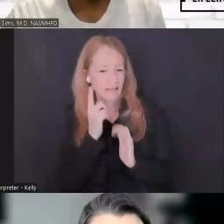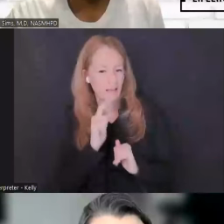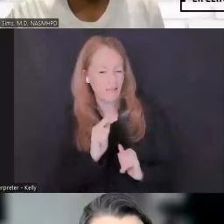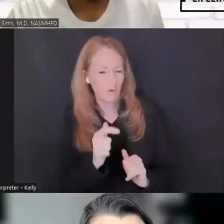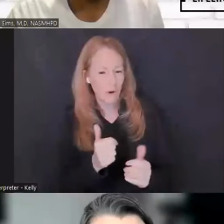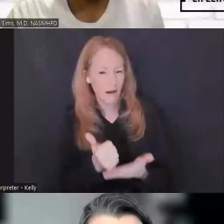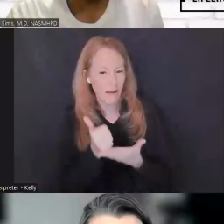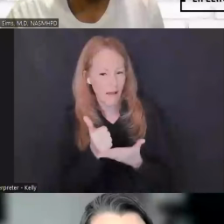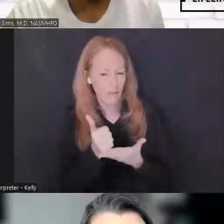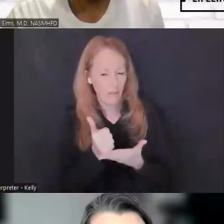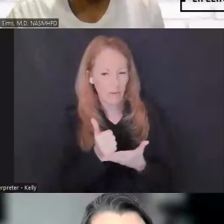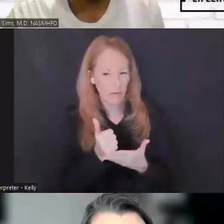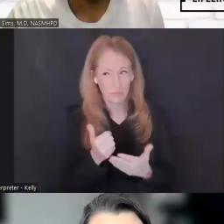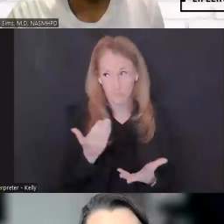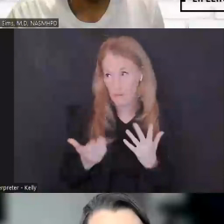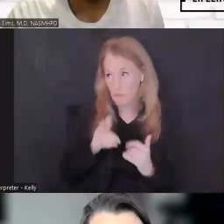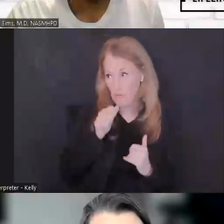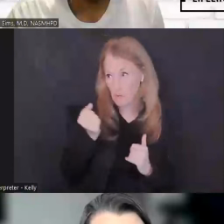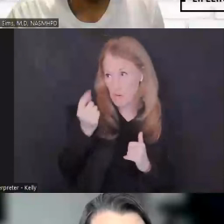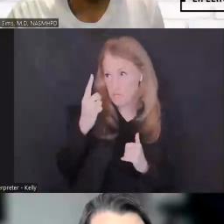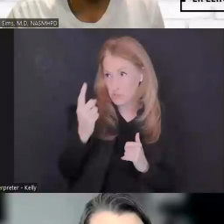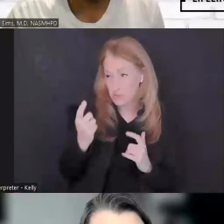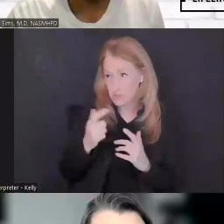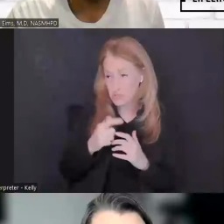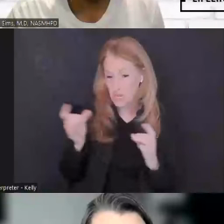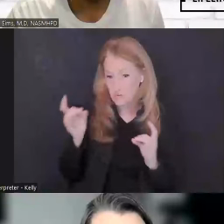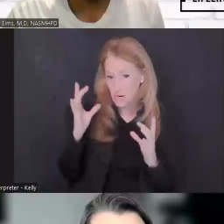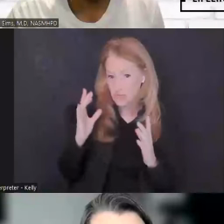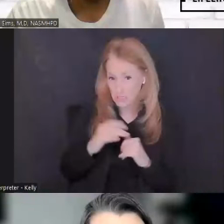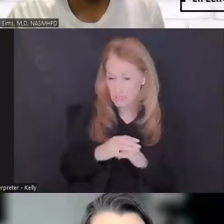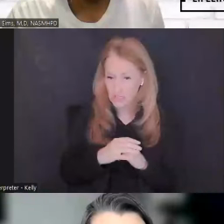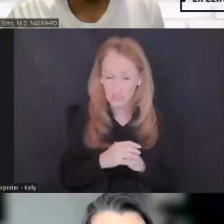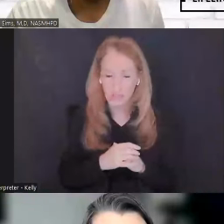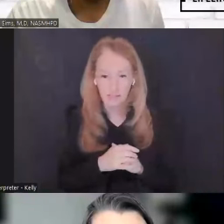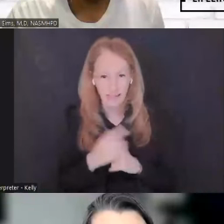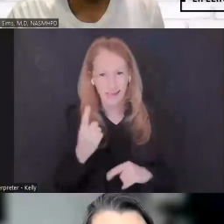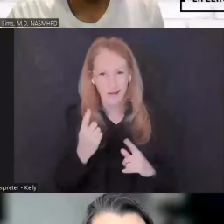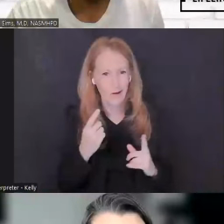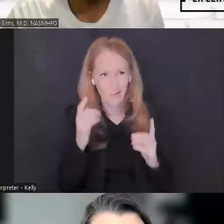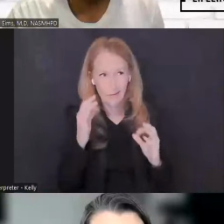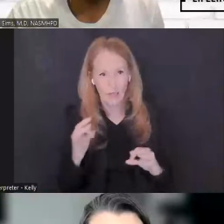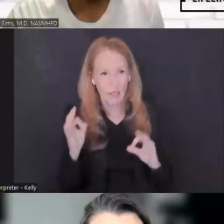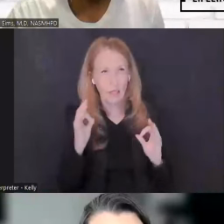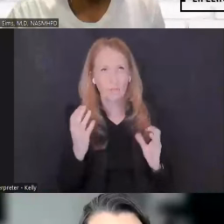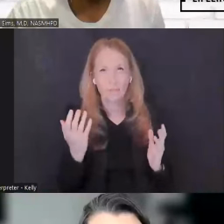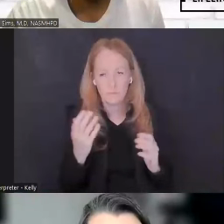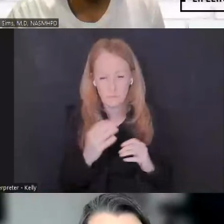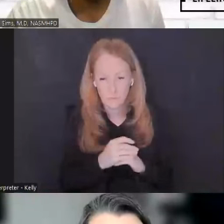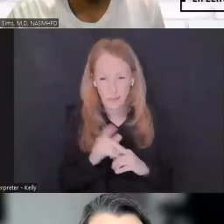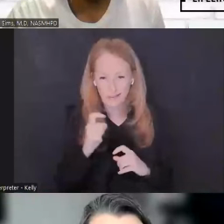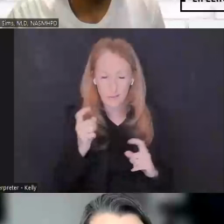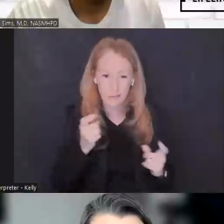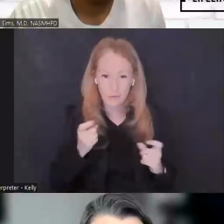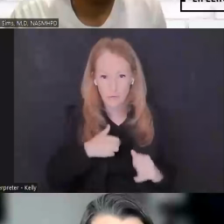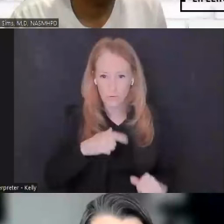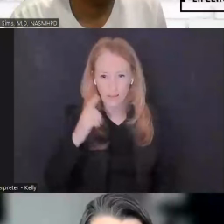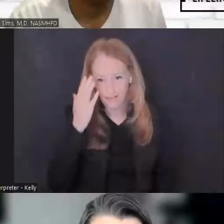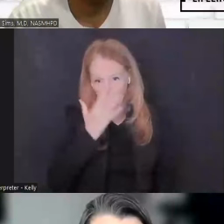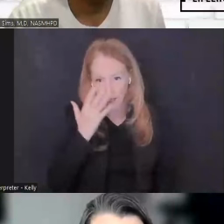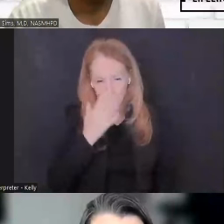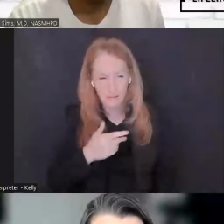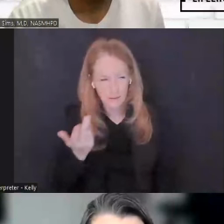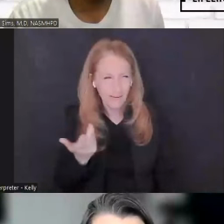they're in crisis. And to that, I always have to control my face because I want to roll my eyes. And that's not always appropriate. It's like, of course, they